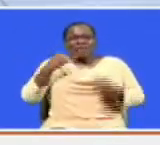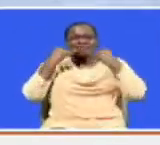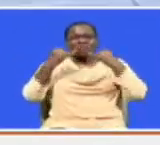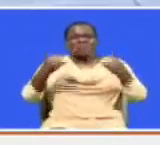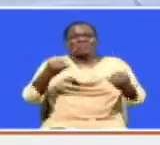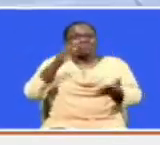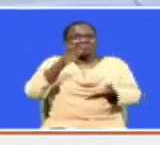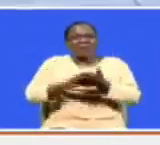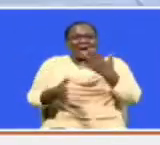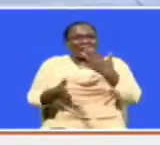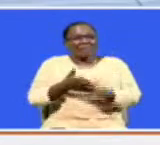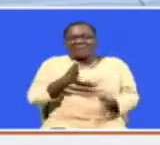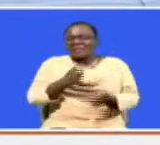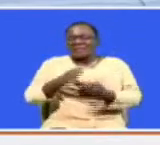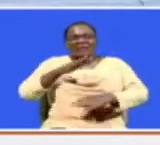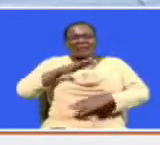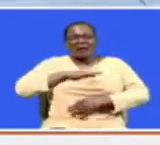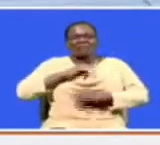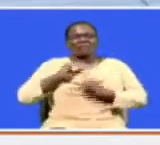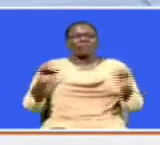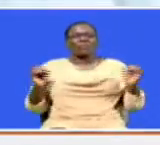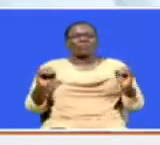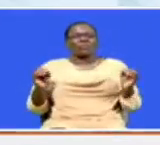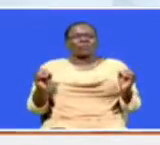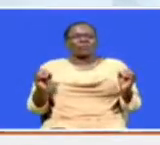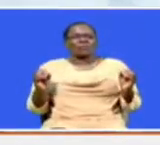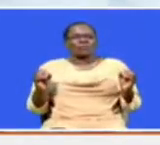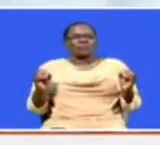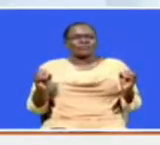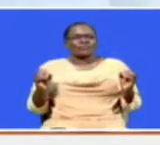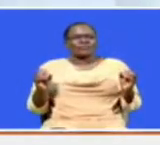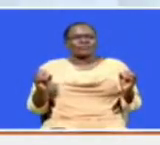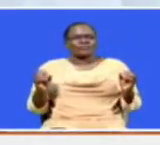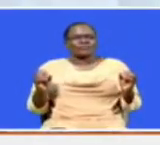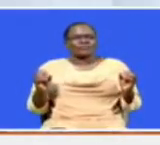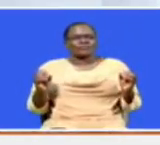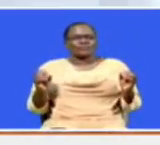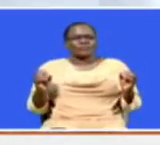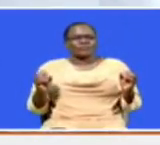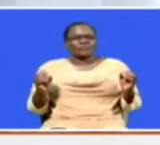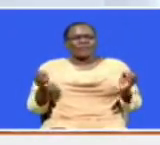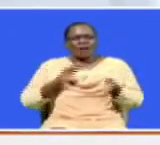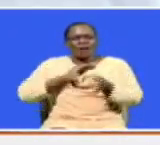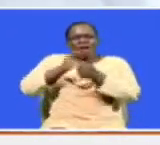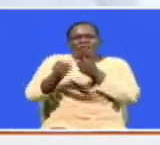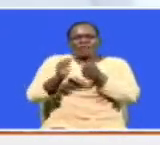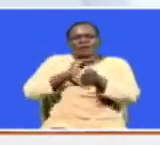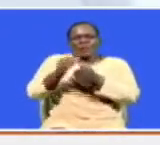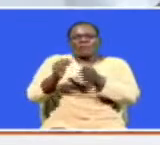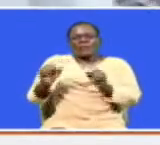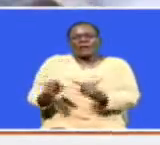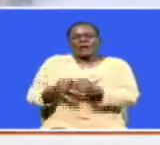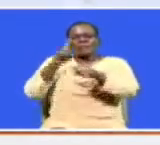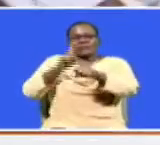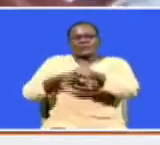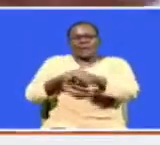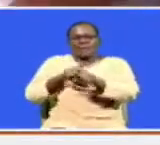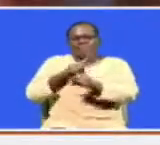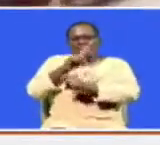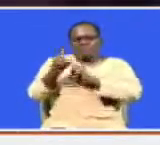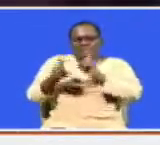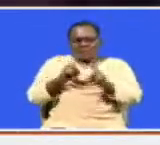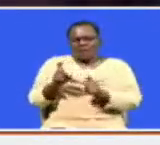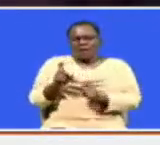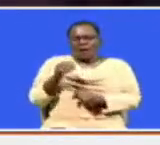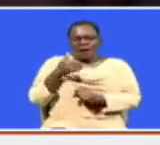gave the committee was not conclusive, as it lacked details of culprits. Claims of cover-up also emerged during the grilling session. I think